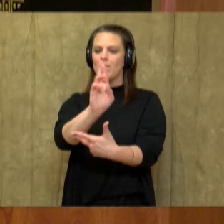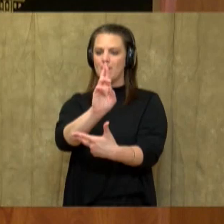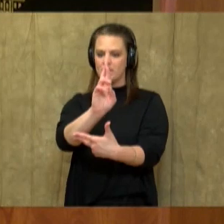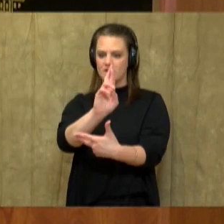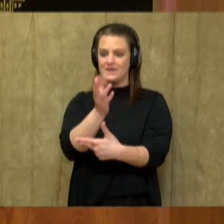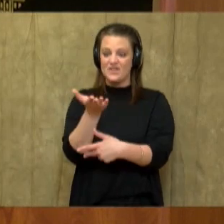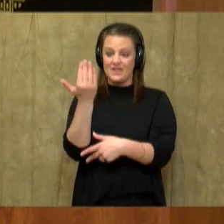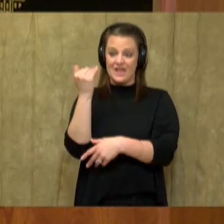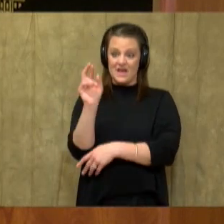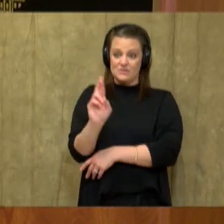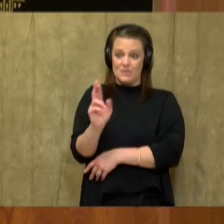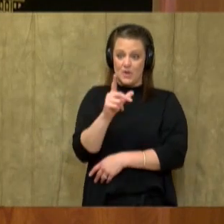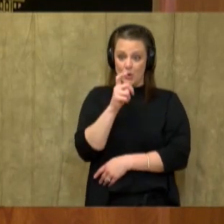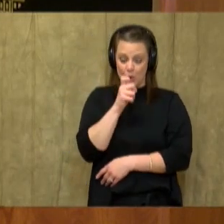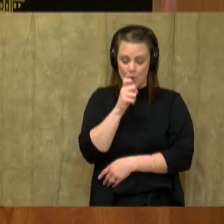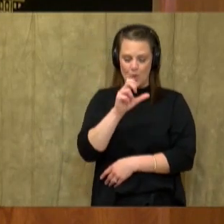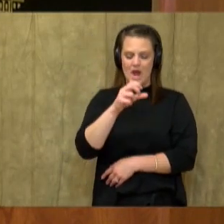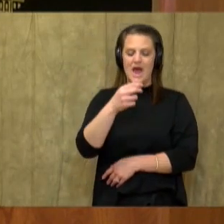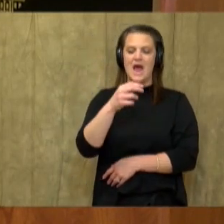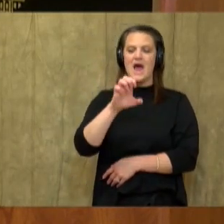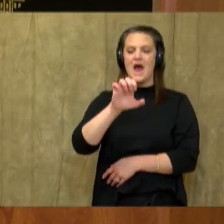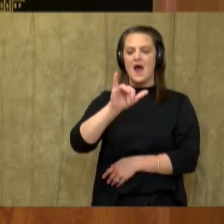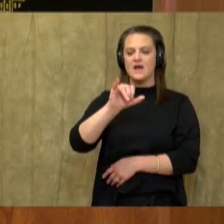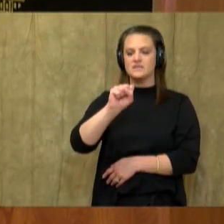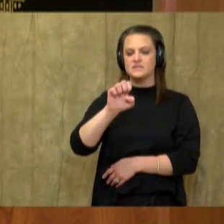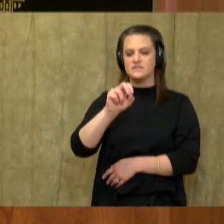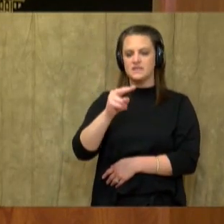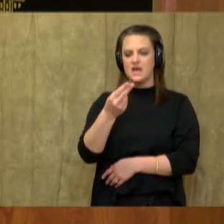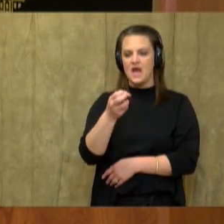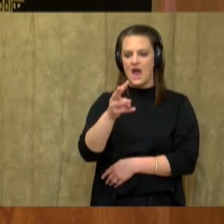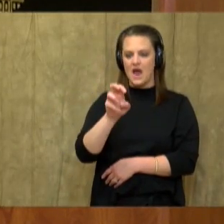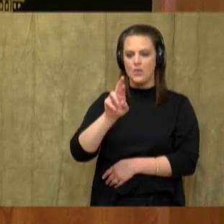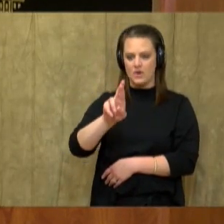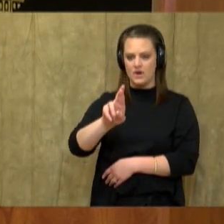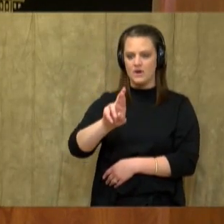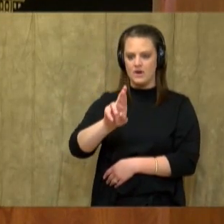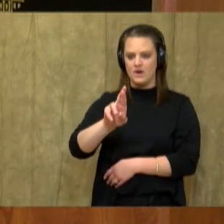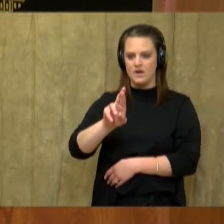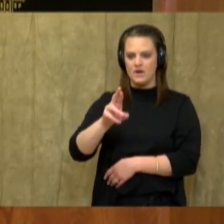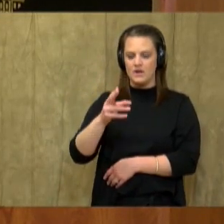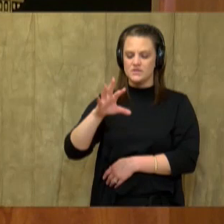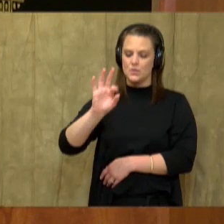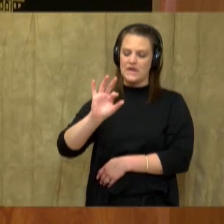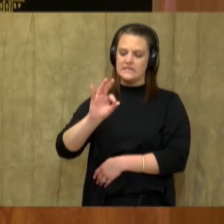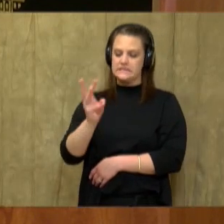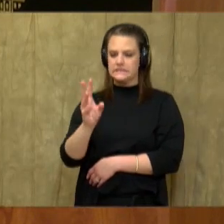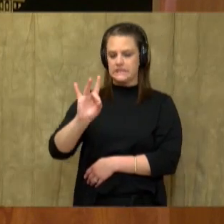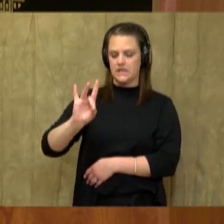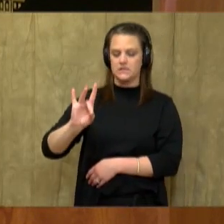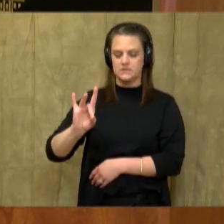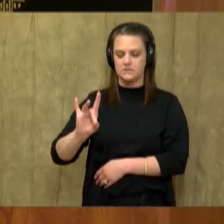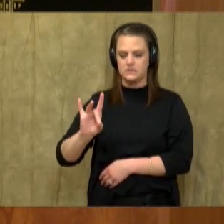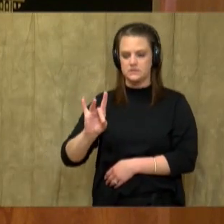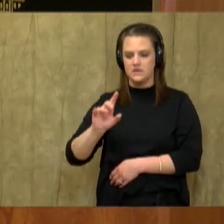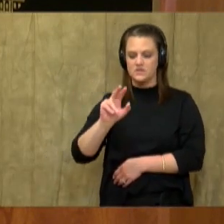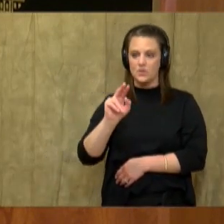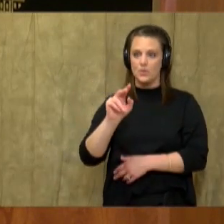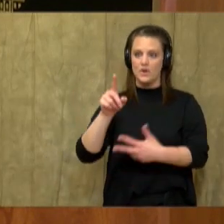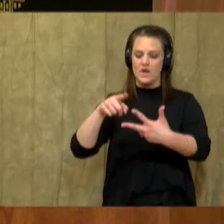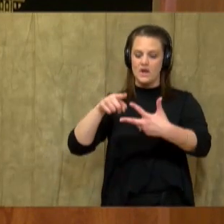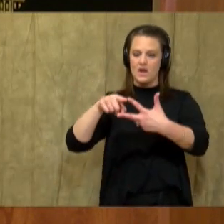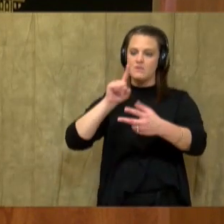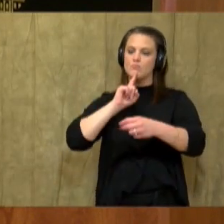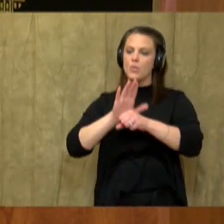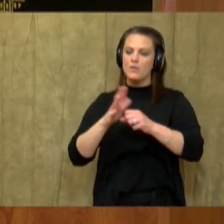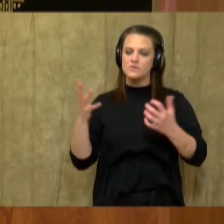Dwight D. Eisenhower. We've had Kennedy and Johnson during most of the 60s. So this is 1968. Nixon promised 2